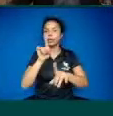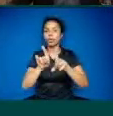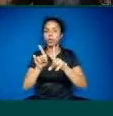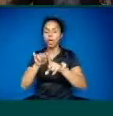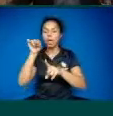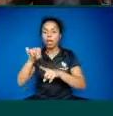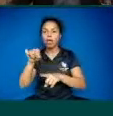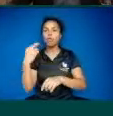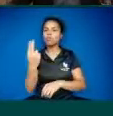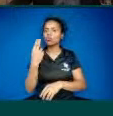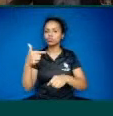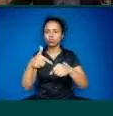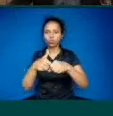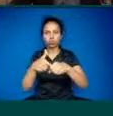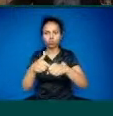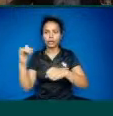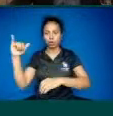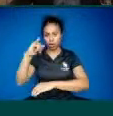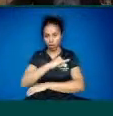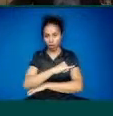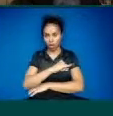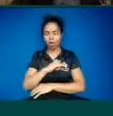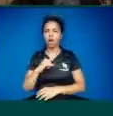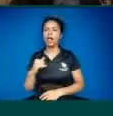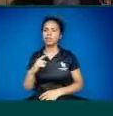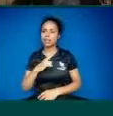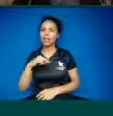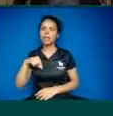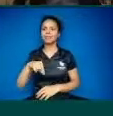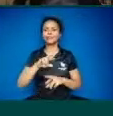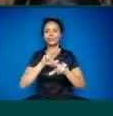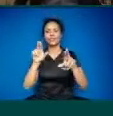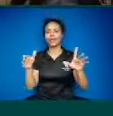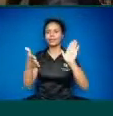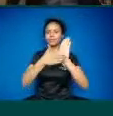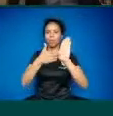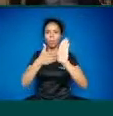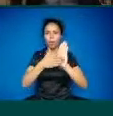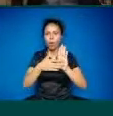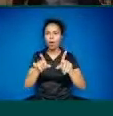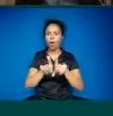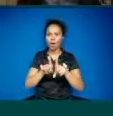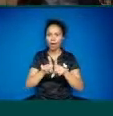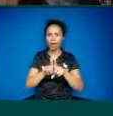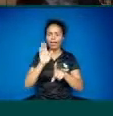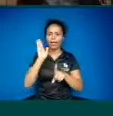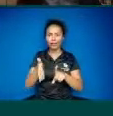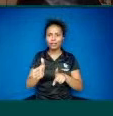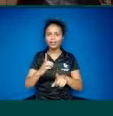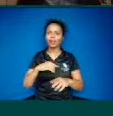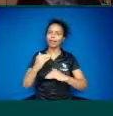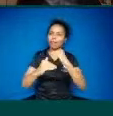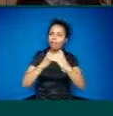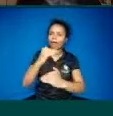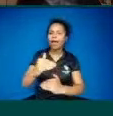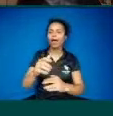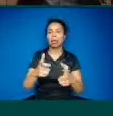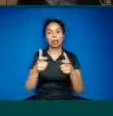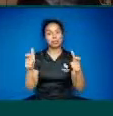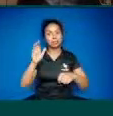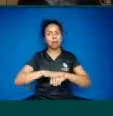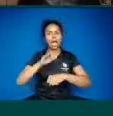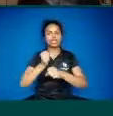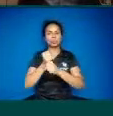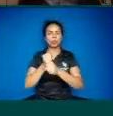these fuels with civil aviation, we have a lot of projects that already have been